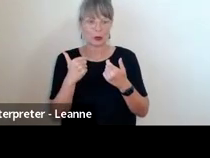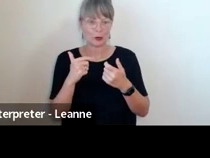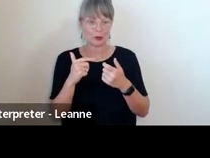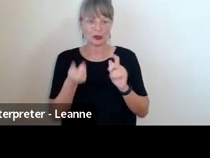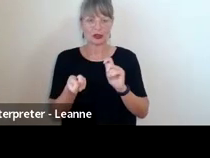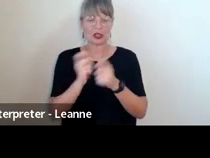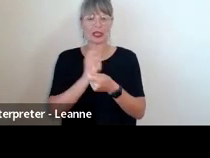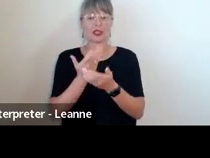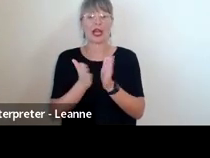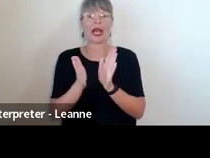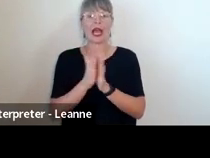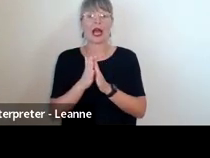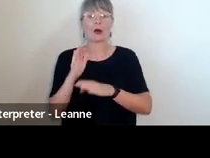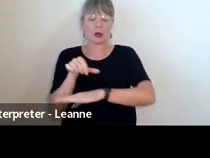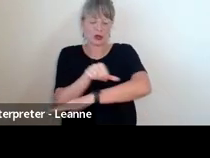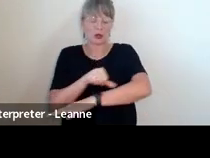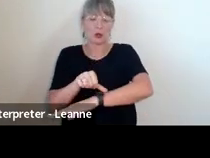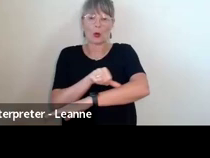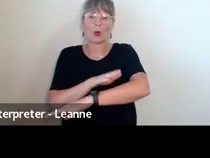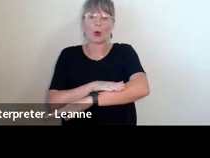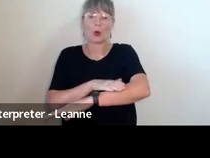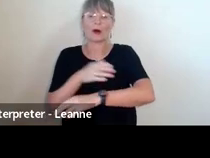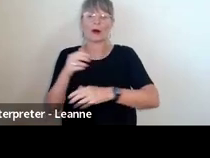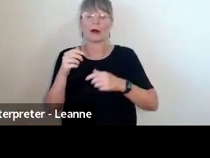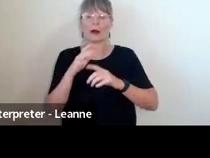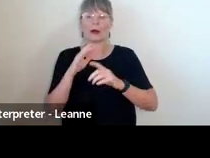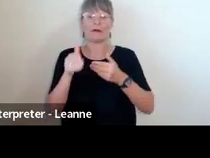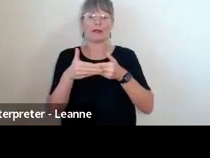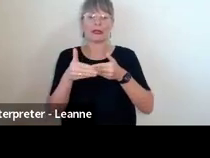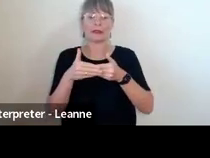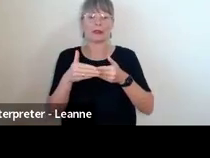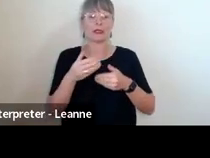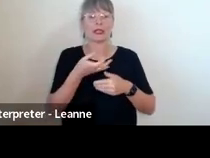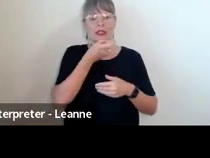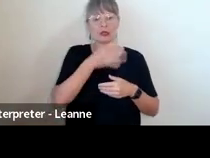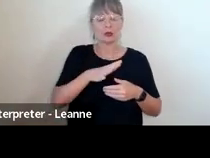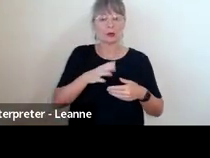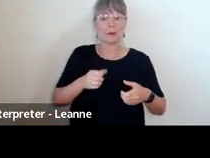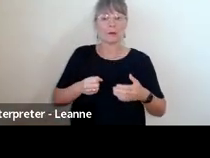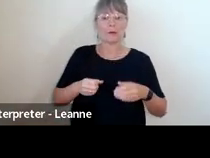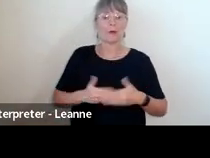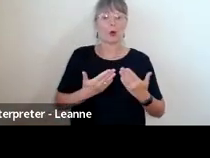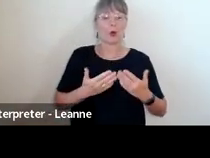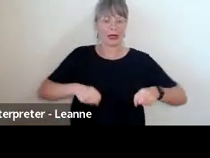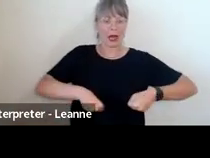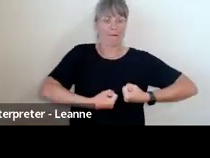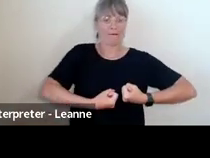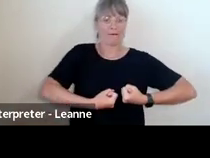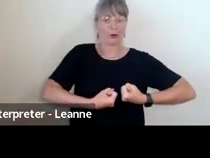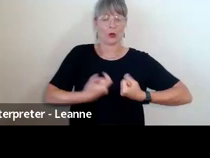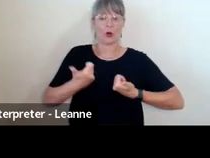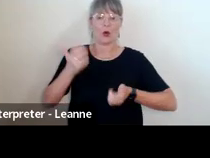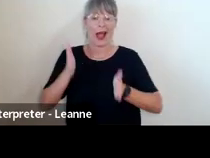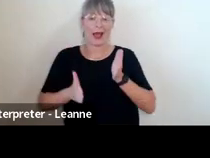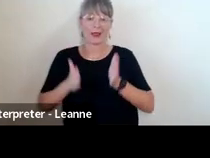priority target groups: children born with clubfoot and athletes dealing with minor injuries. Why these 2 groups?